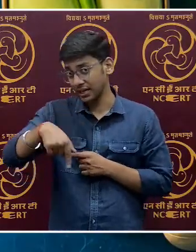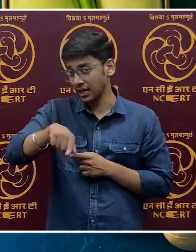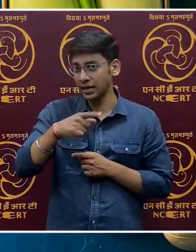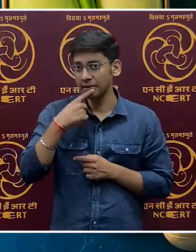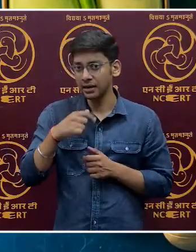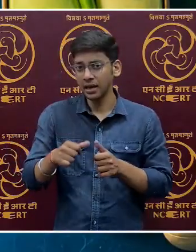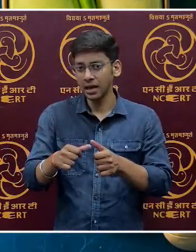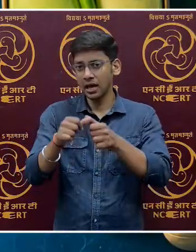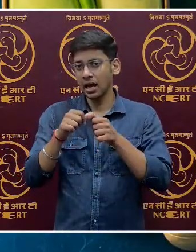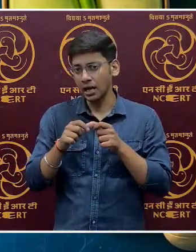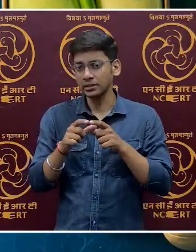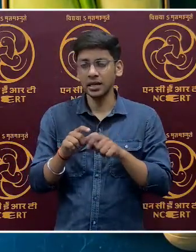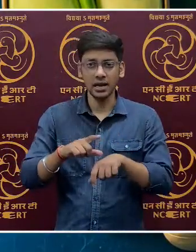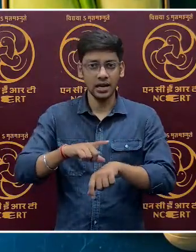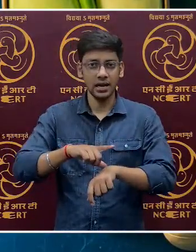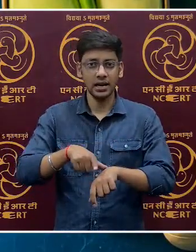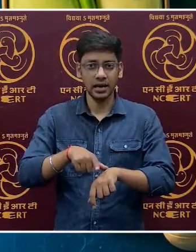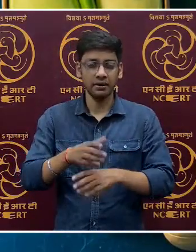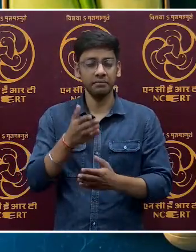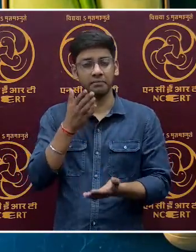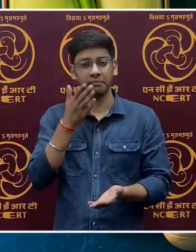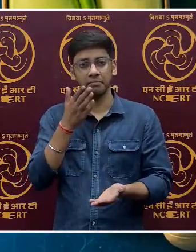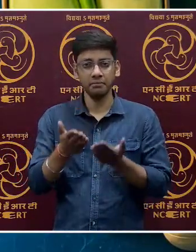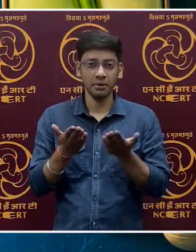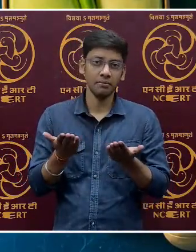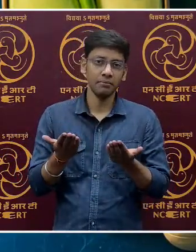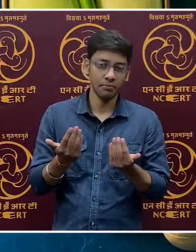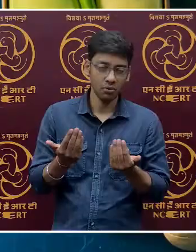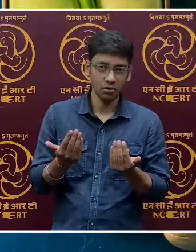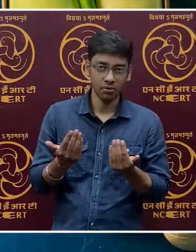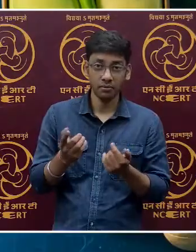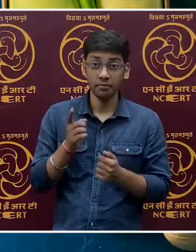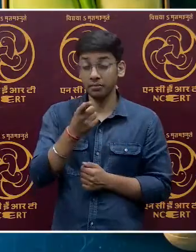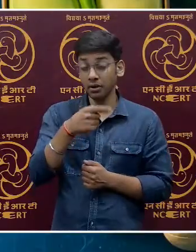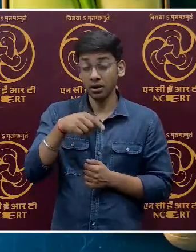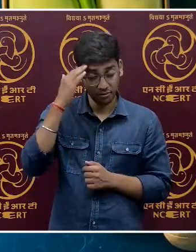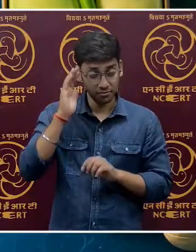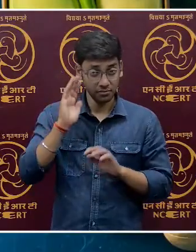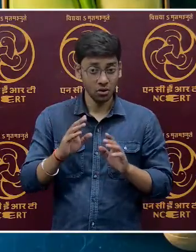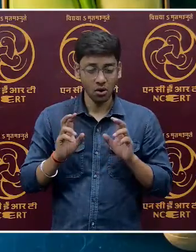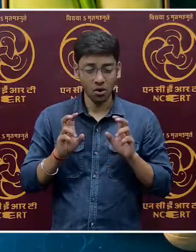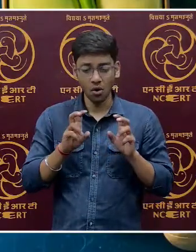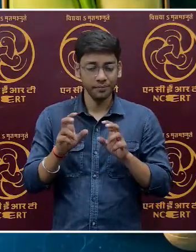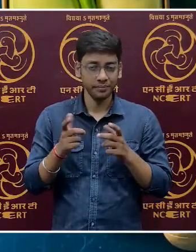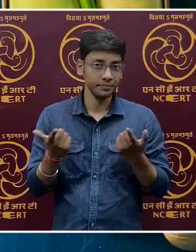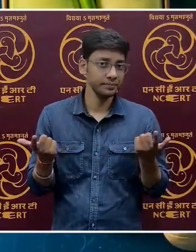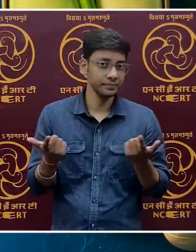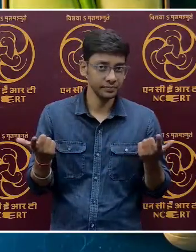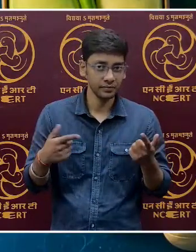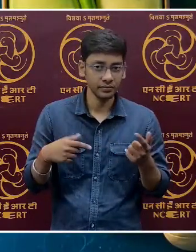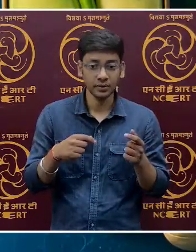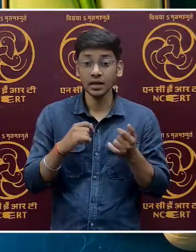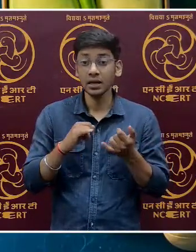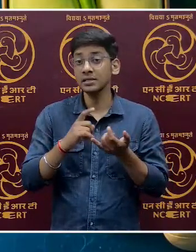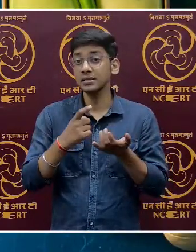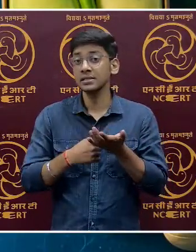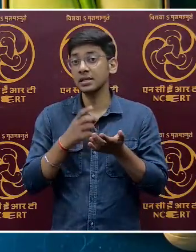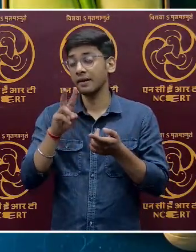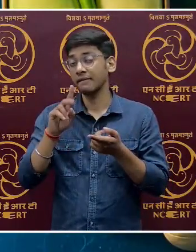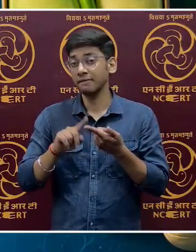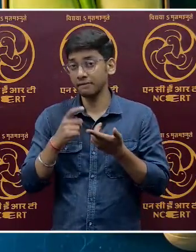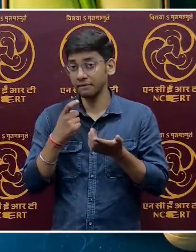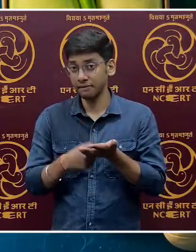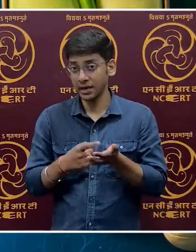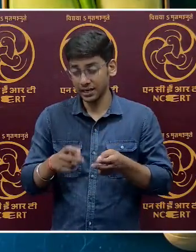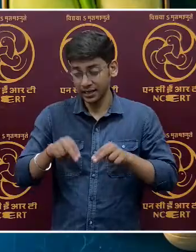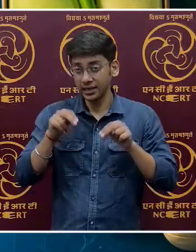answer little bit late. It might be also possible that, as we had already been observed, that as it is a server oriented, we need to